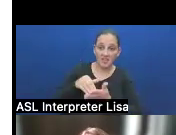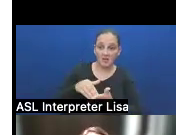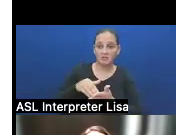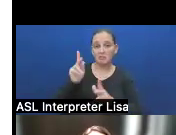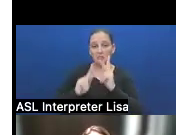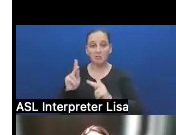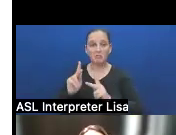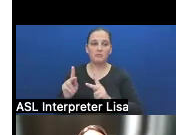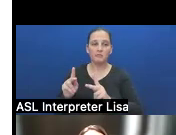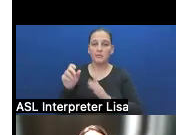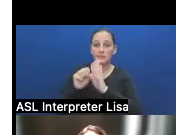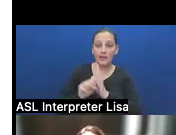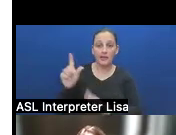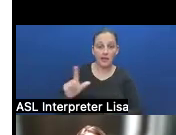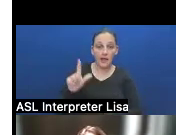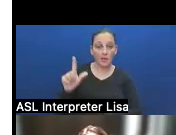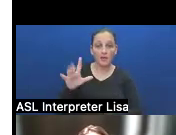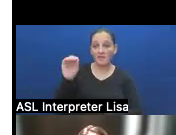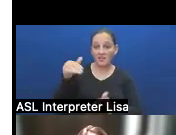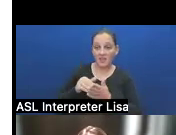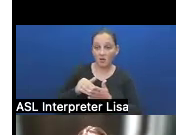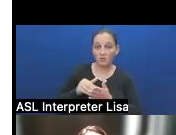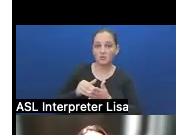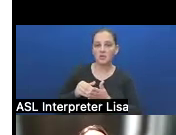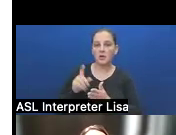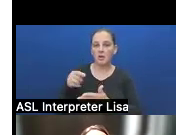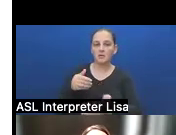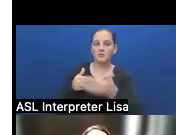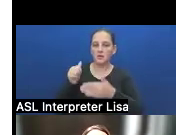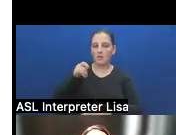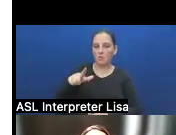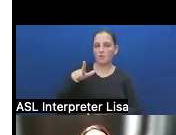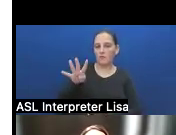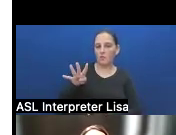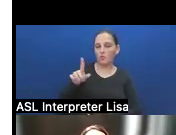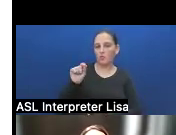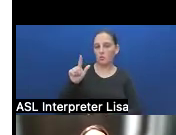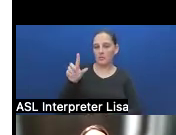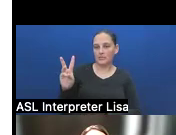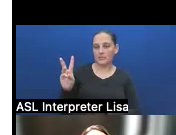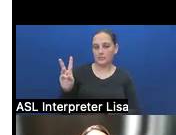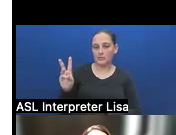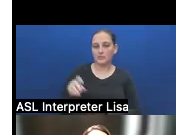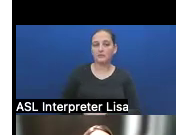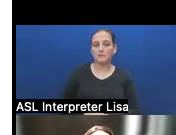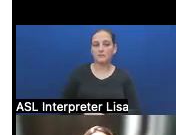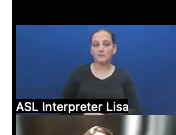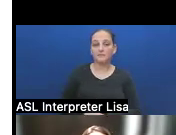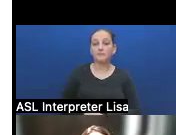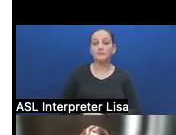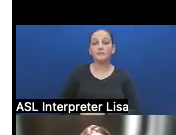things are 50,000. They're April 24th, 2026. And if you're in